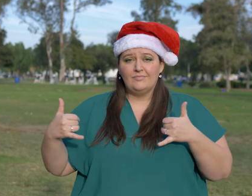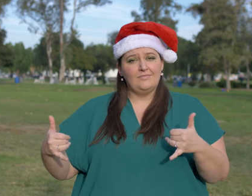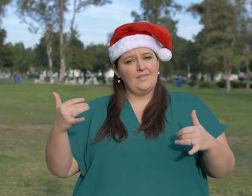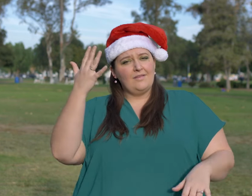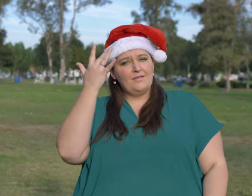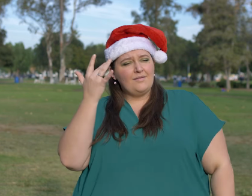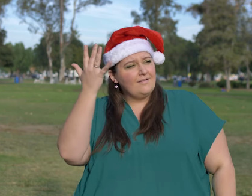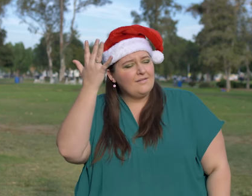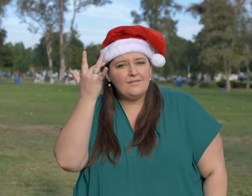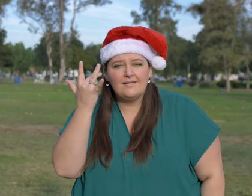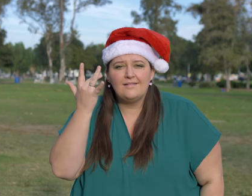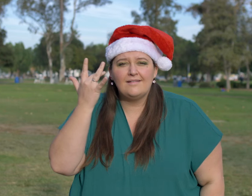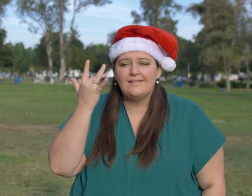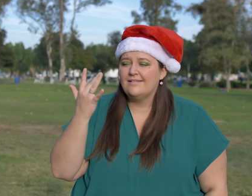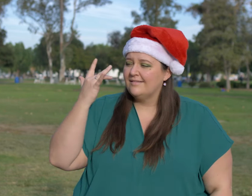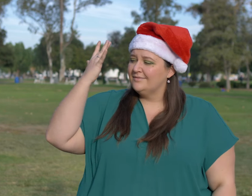toys, just